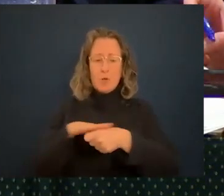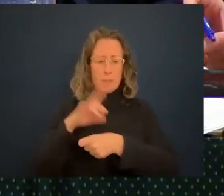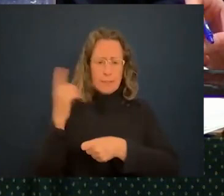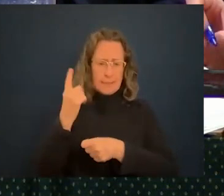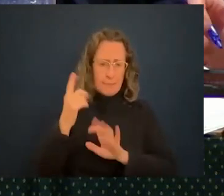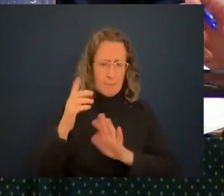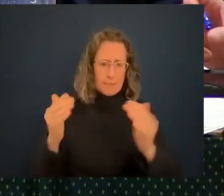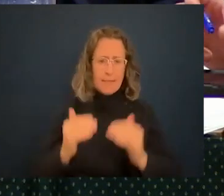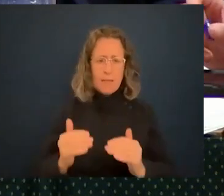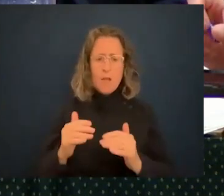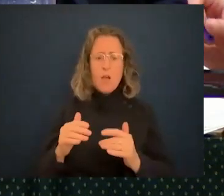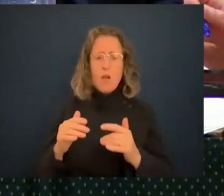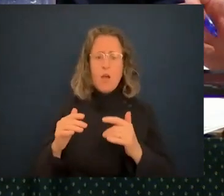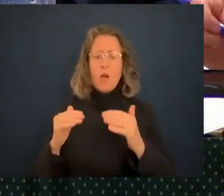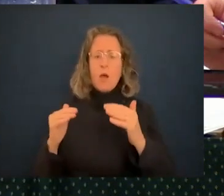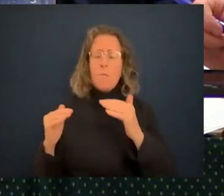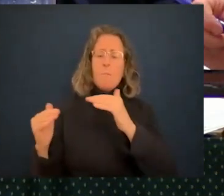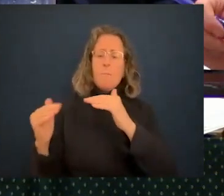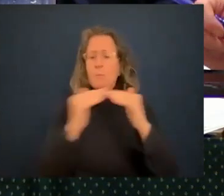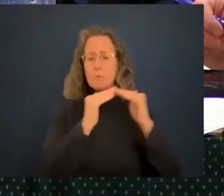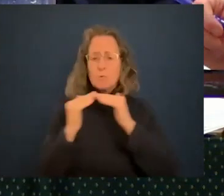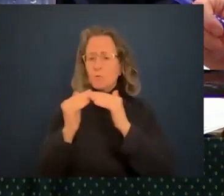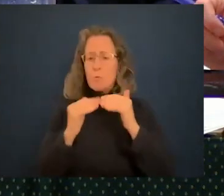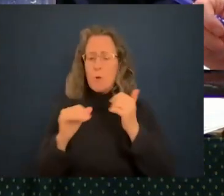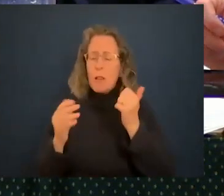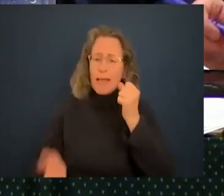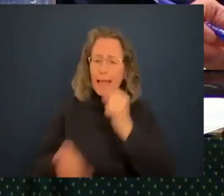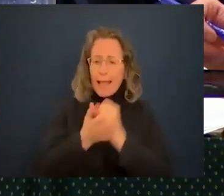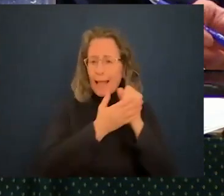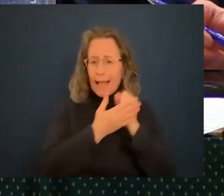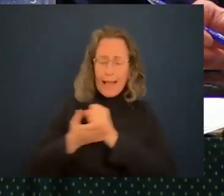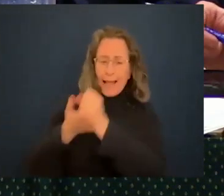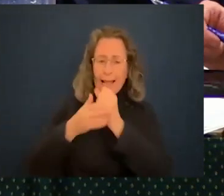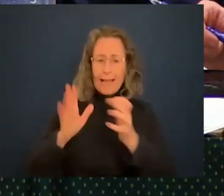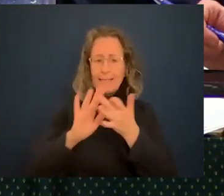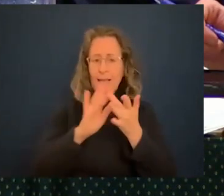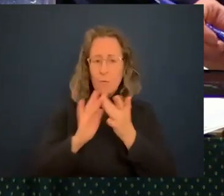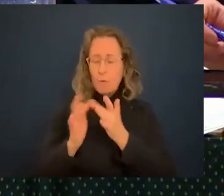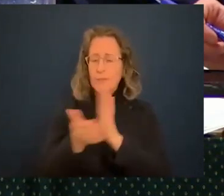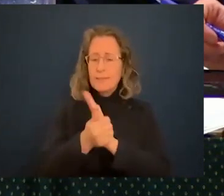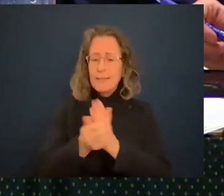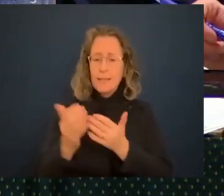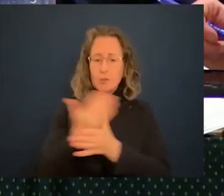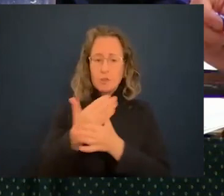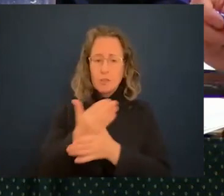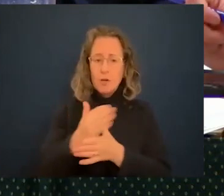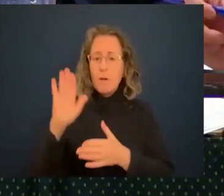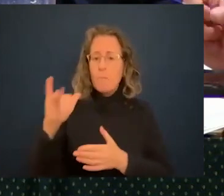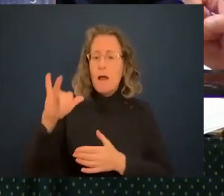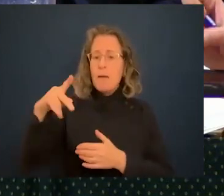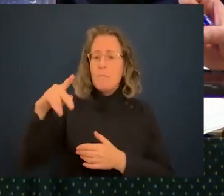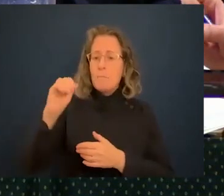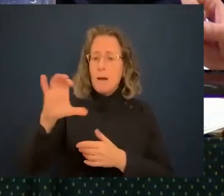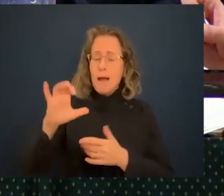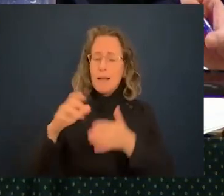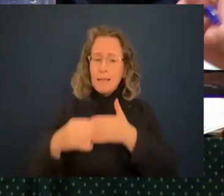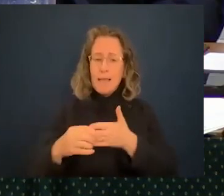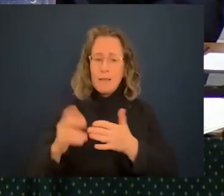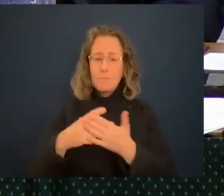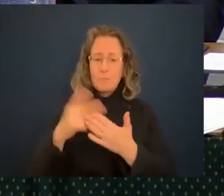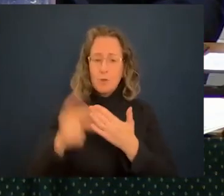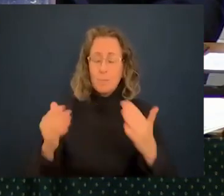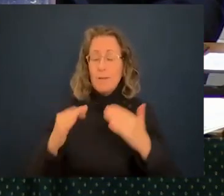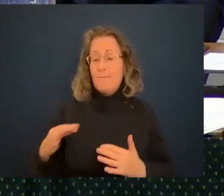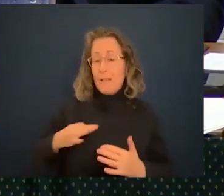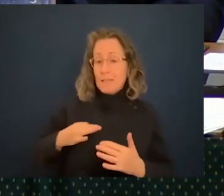Mutual Aid networks and skill sharing by pop run programs voluntary support programs for individuals and